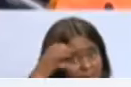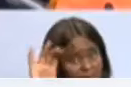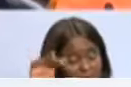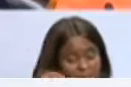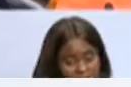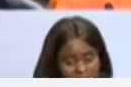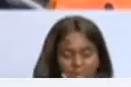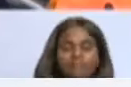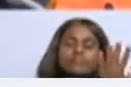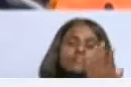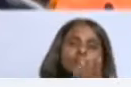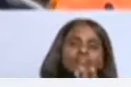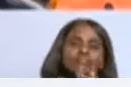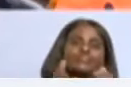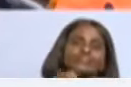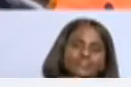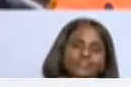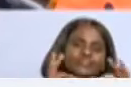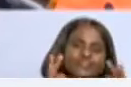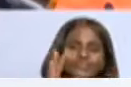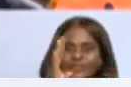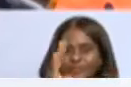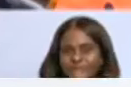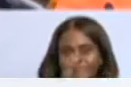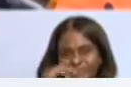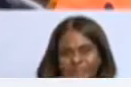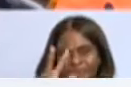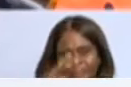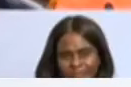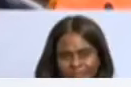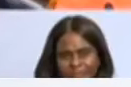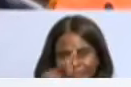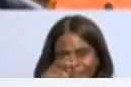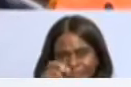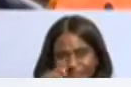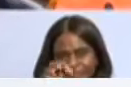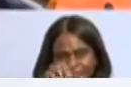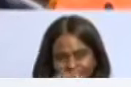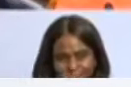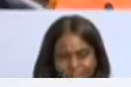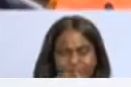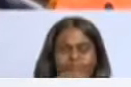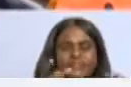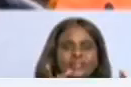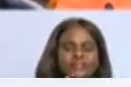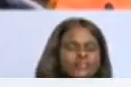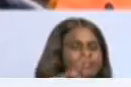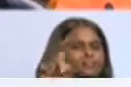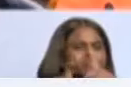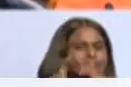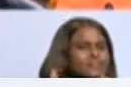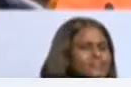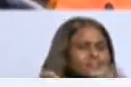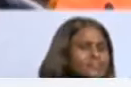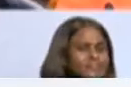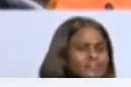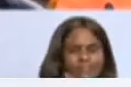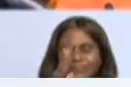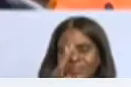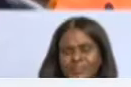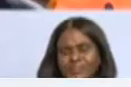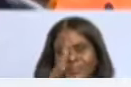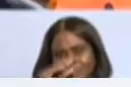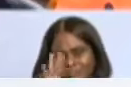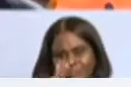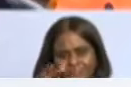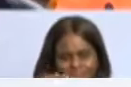upswing, Madam Speaker. 3 million tons of copper is in sight. No question about it. Madam Speaker,